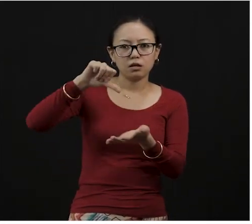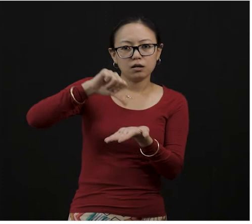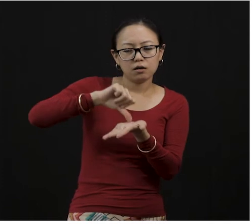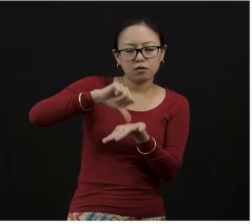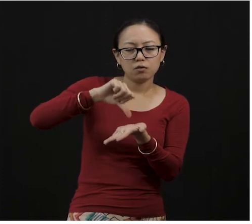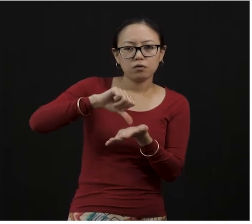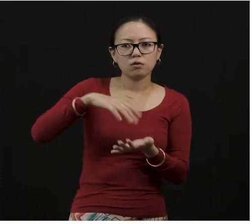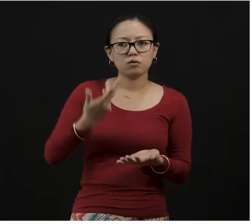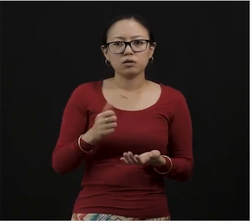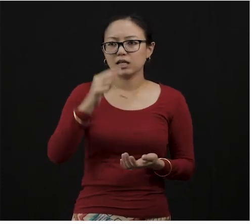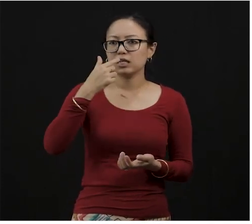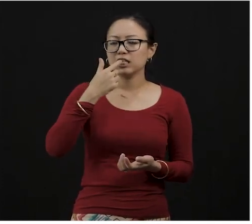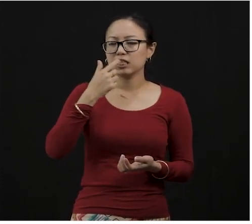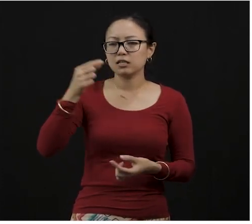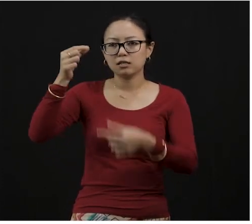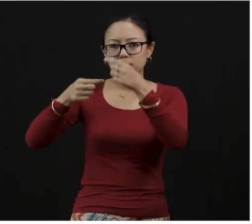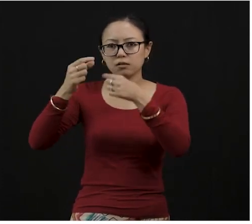Okay, so let's do some exercises.